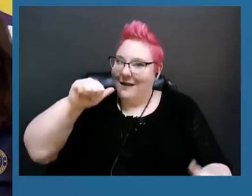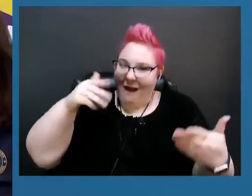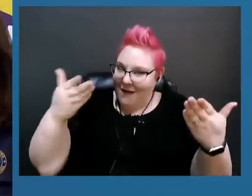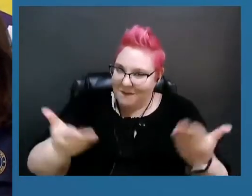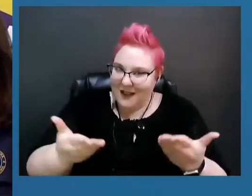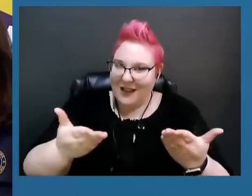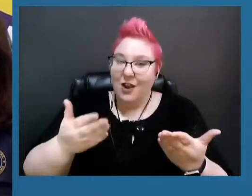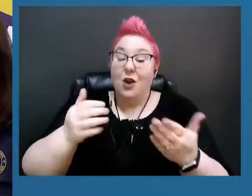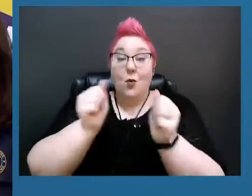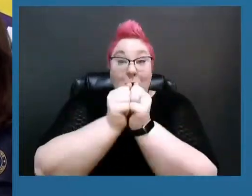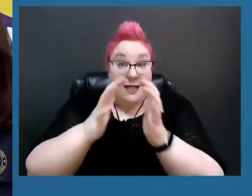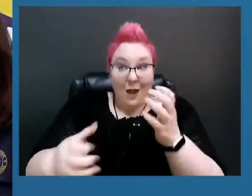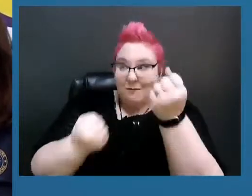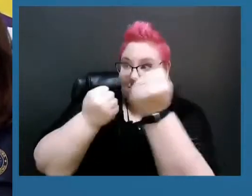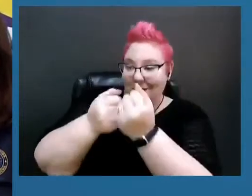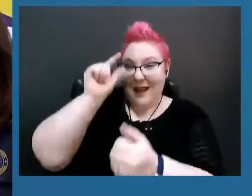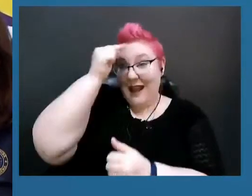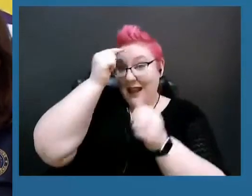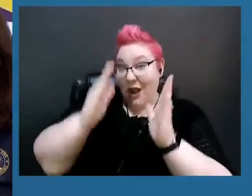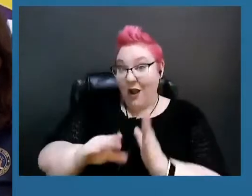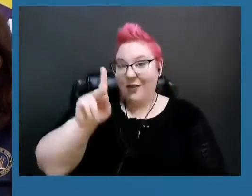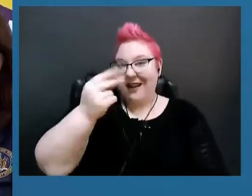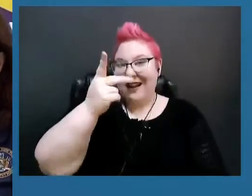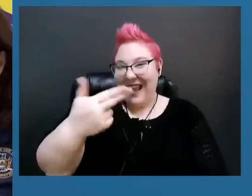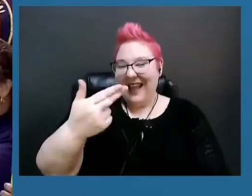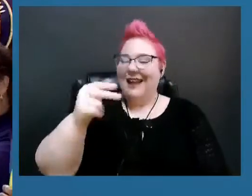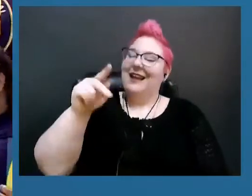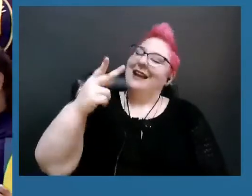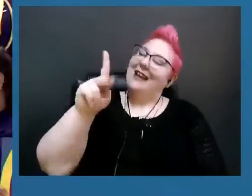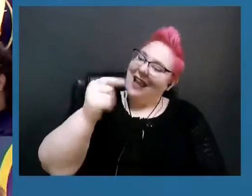of our governor, Governor Kathy Hochul.